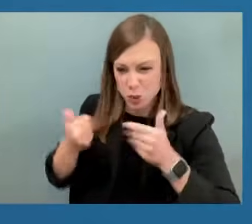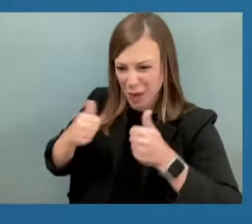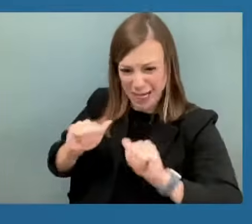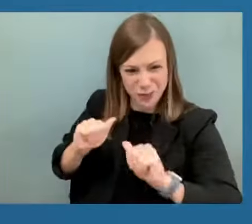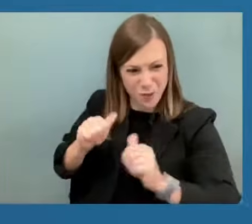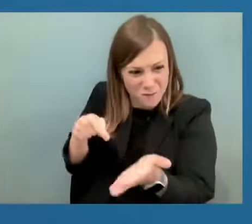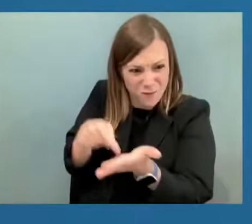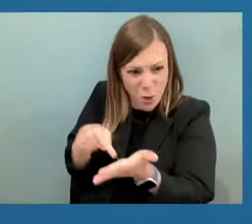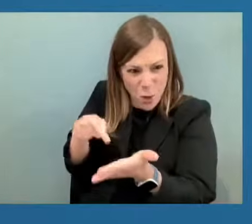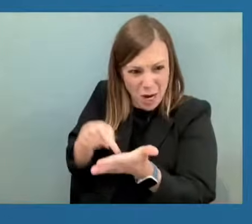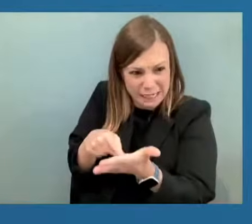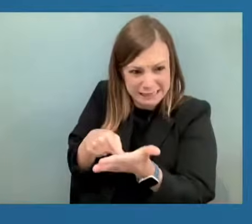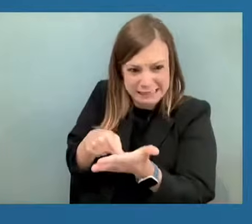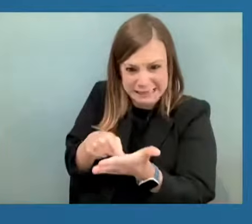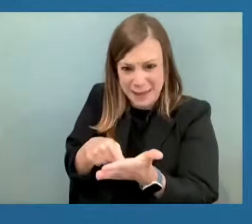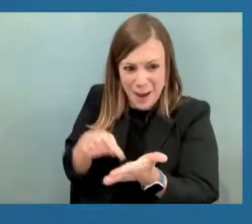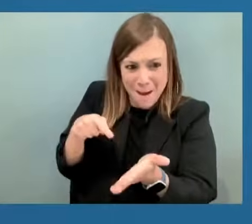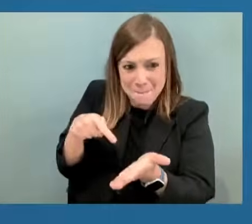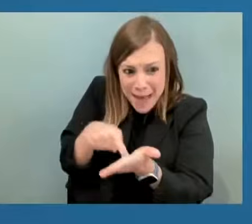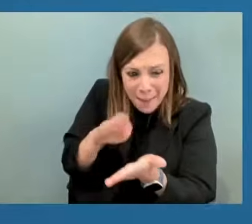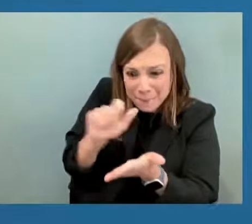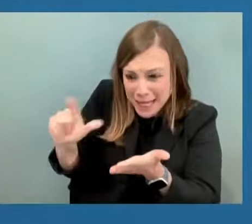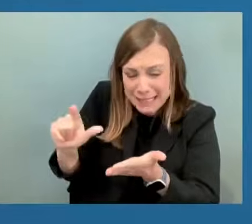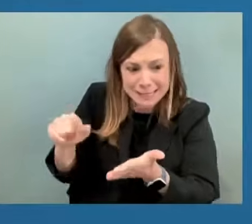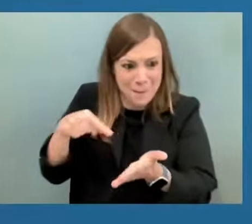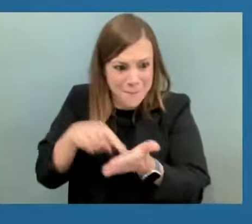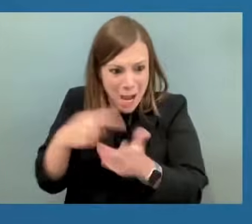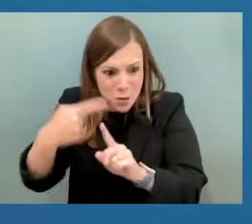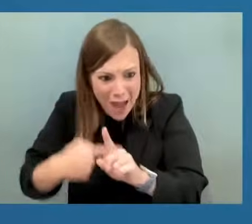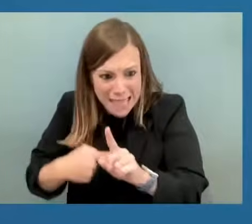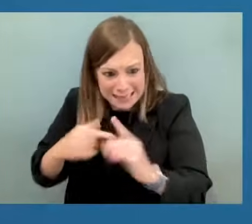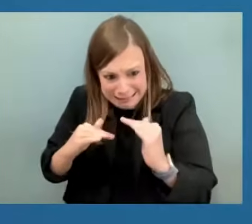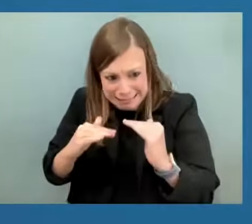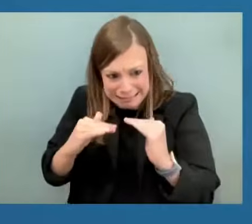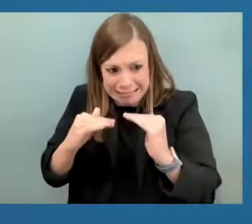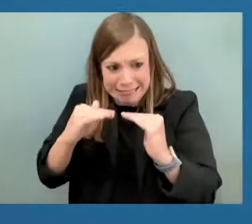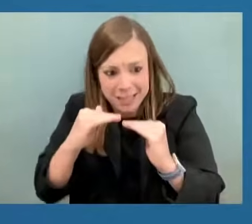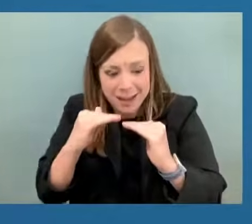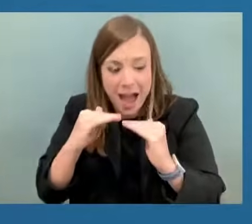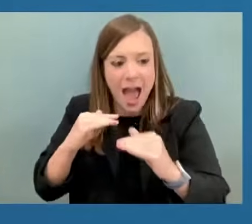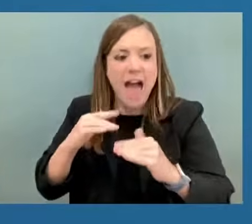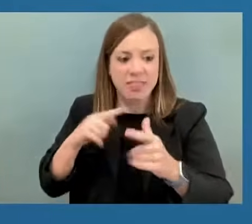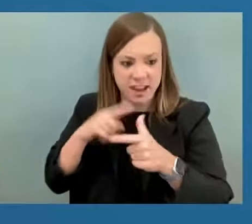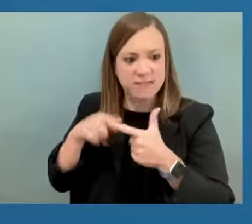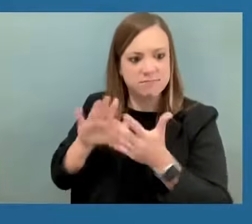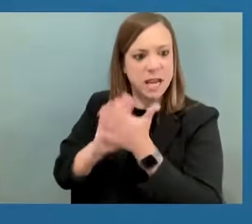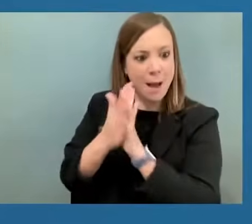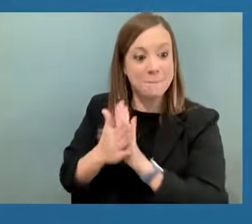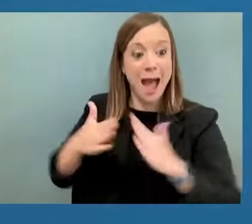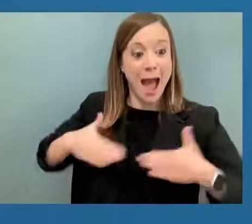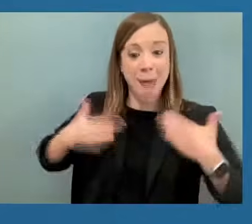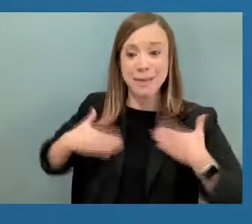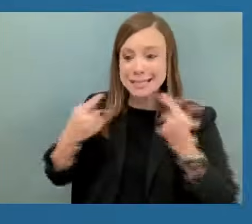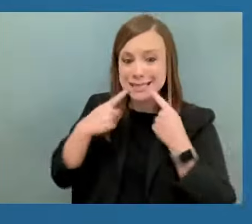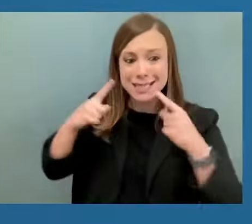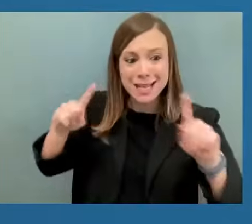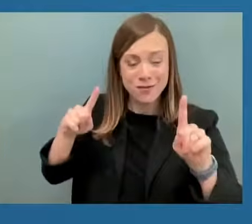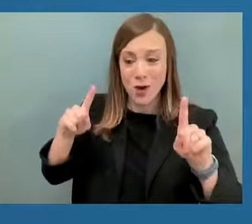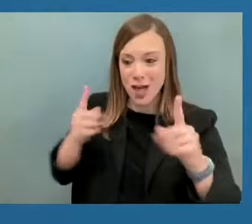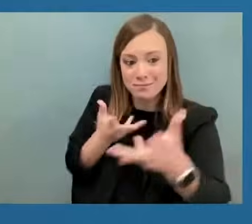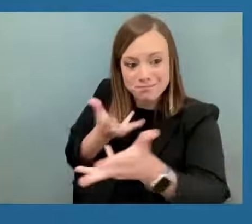but to thrive and be happy and successful with their family and their children. And so in our